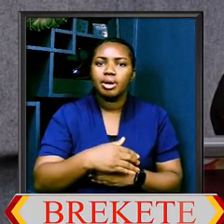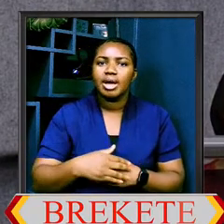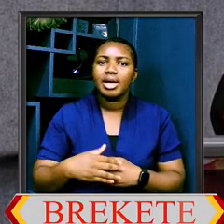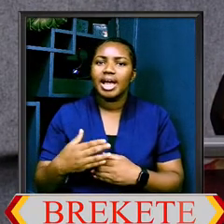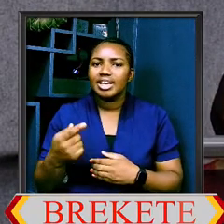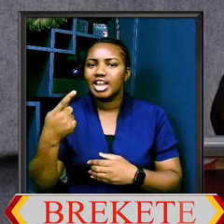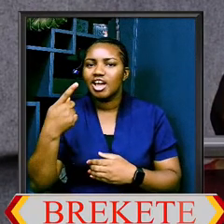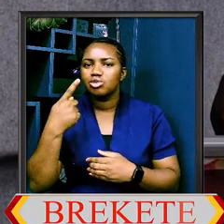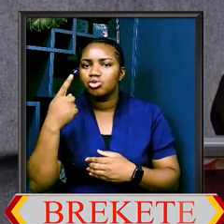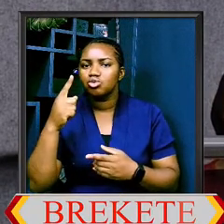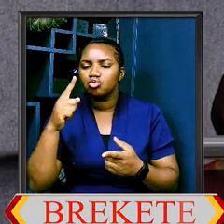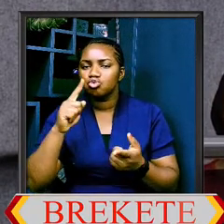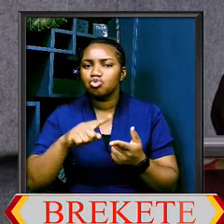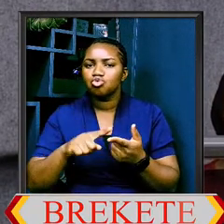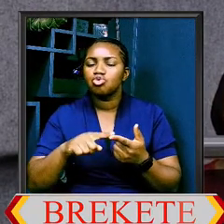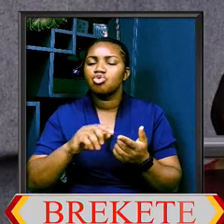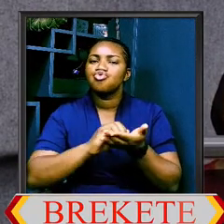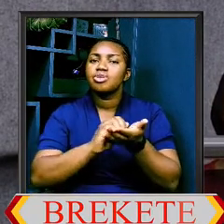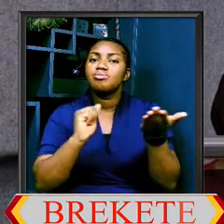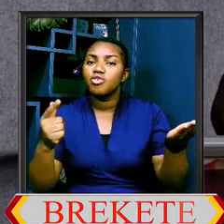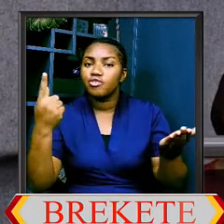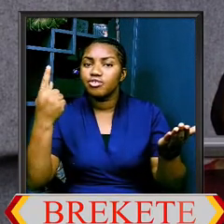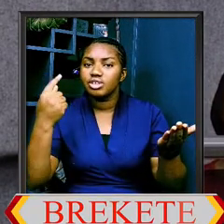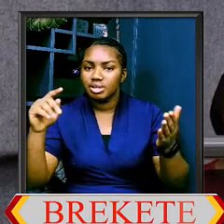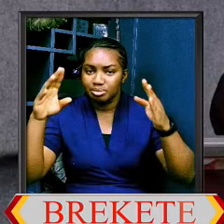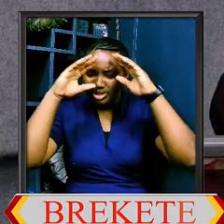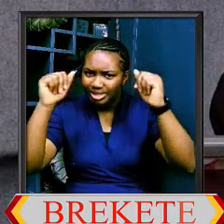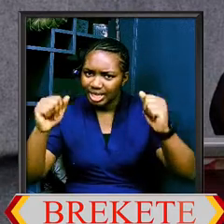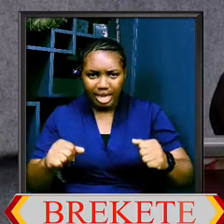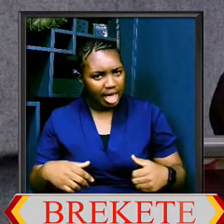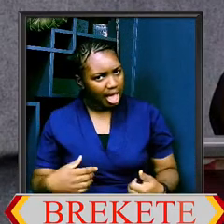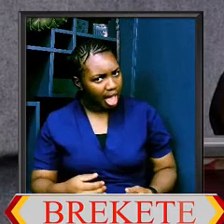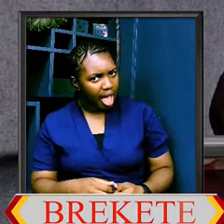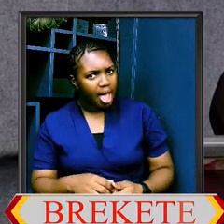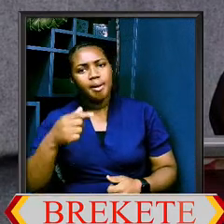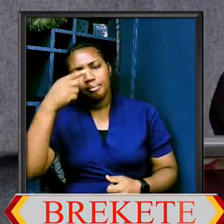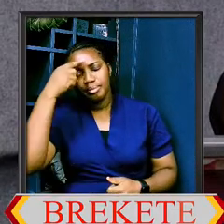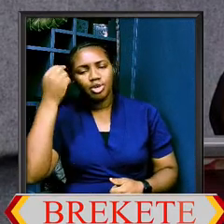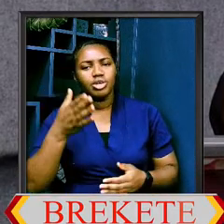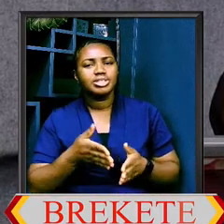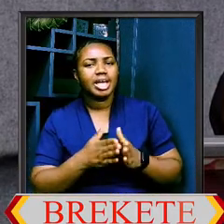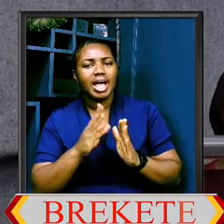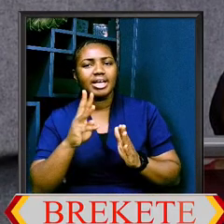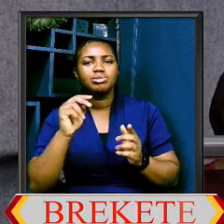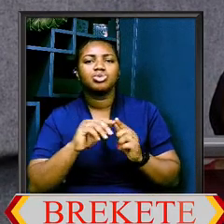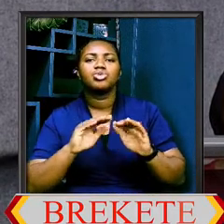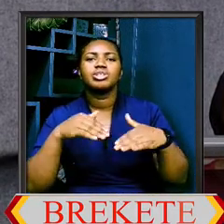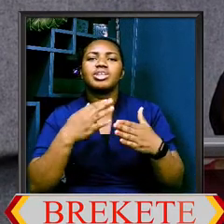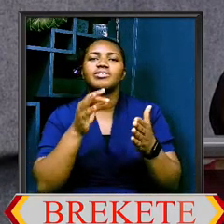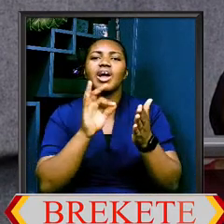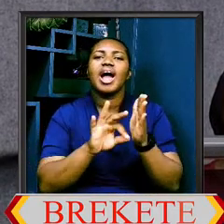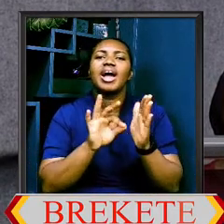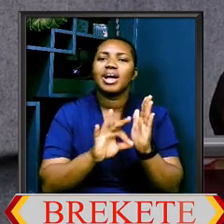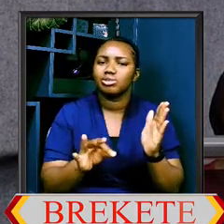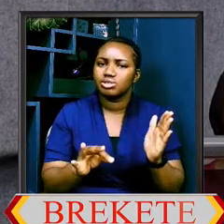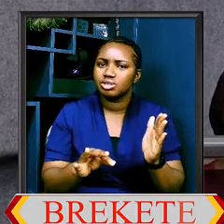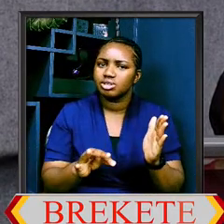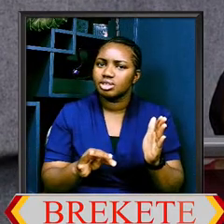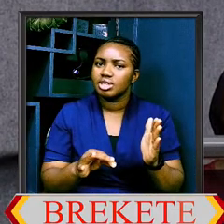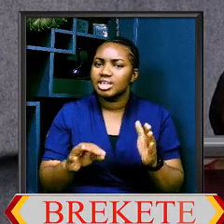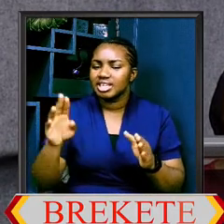Because they ask him to give account. Yes, sir. Of how many years were he in the print ticket? 10 years at that